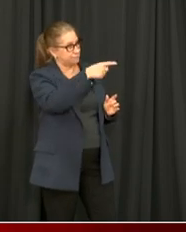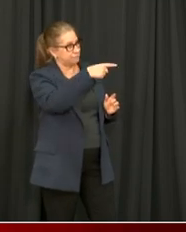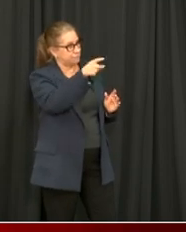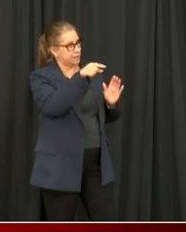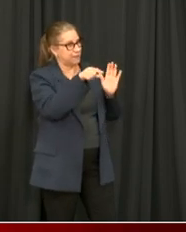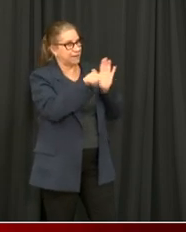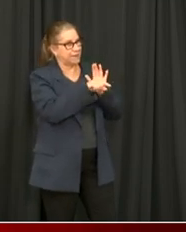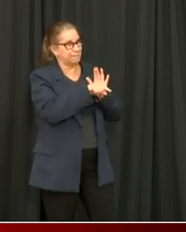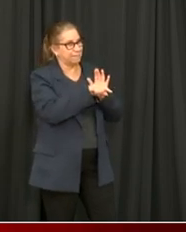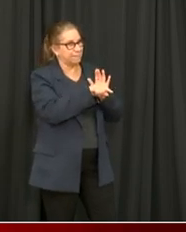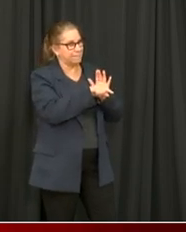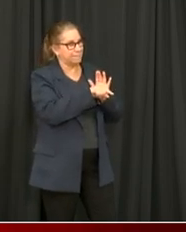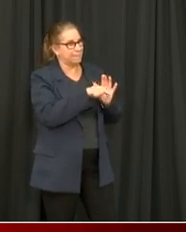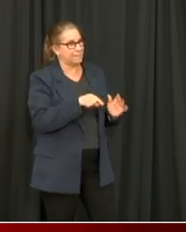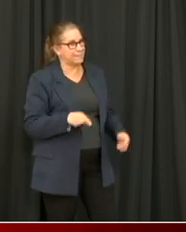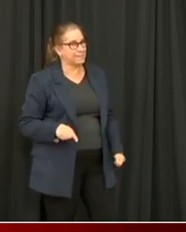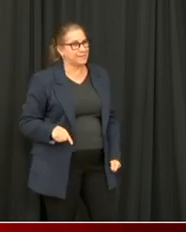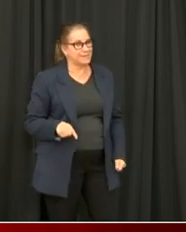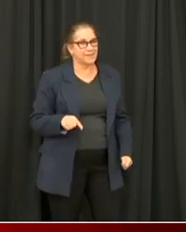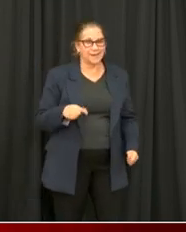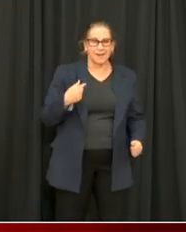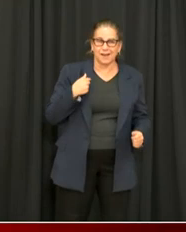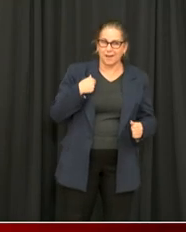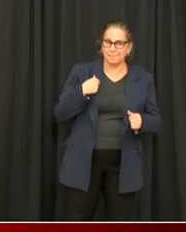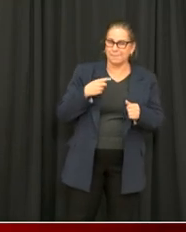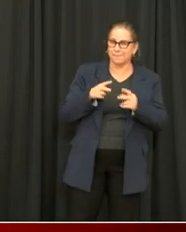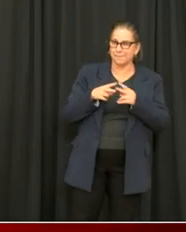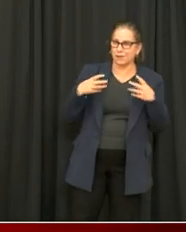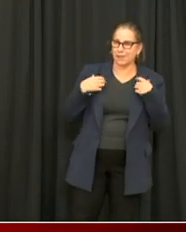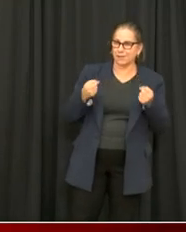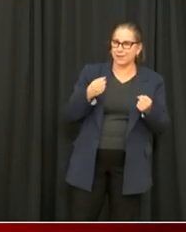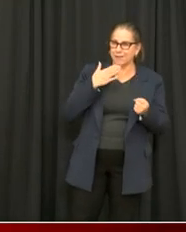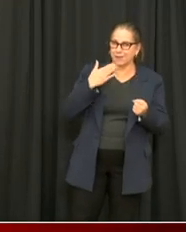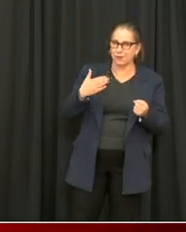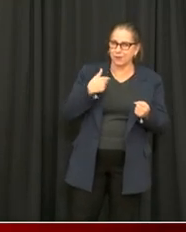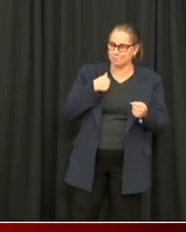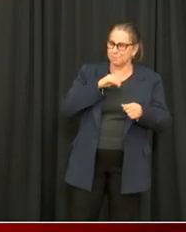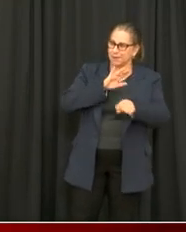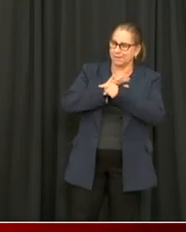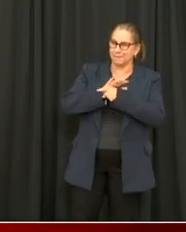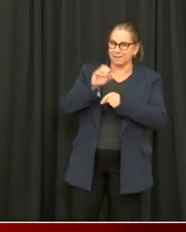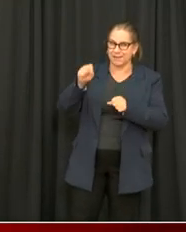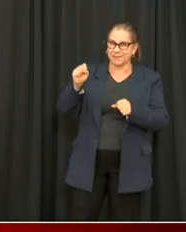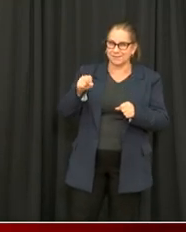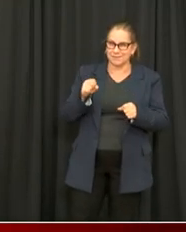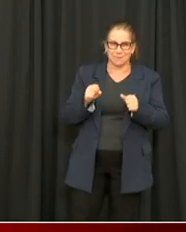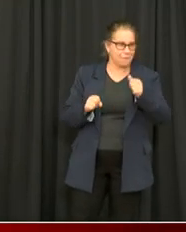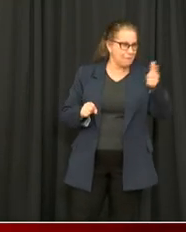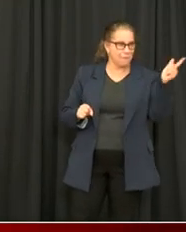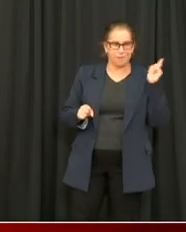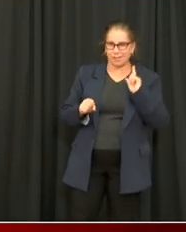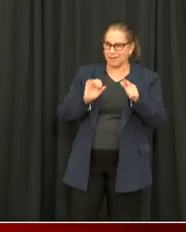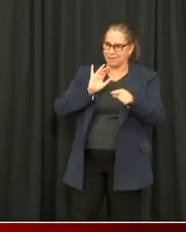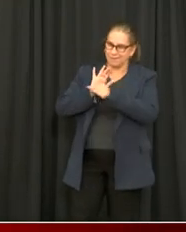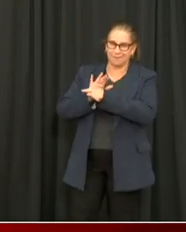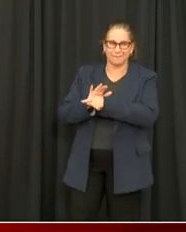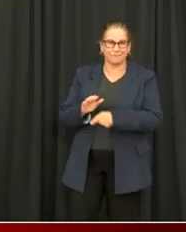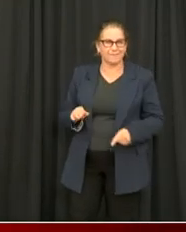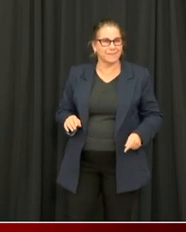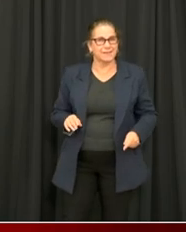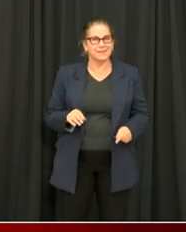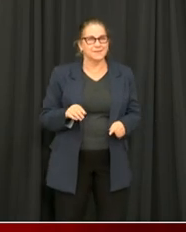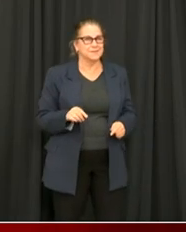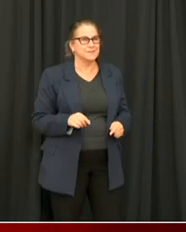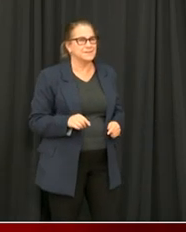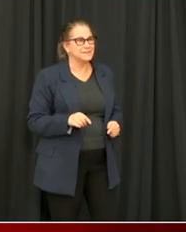have gotten them back yet, and I'm very healthy. Thank you. I am negative. What do you say to people who, I mean, we've seen it